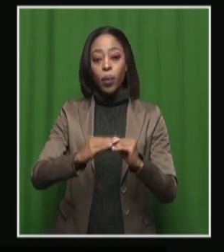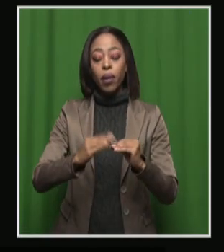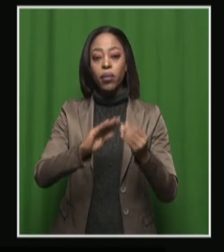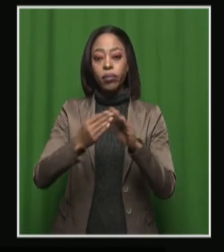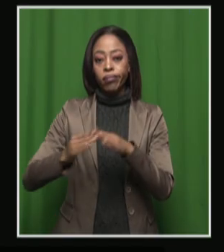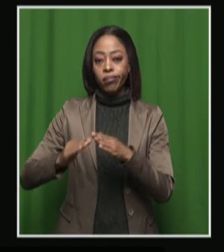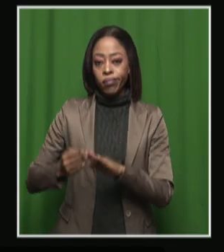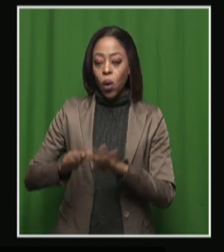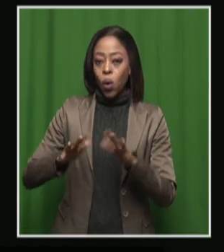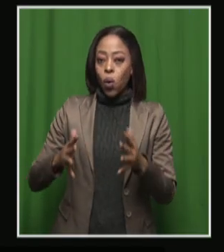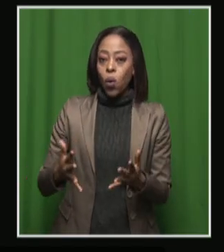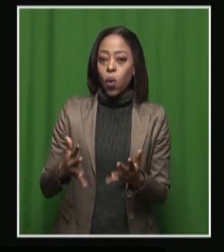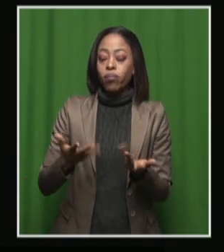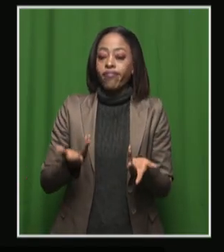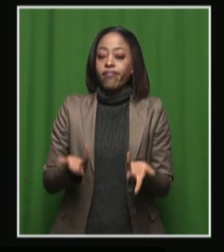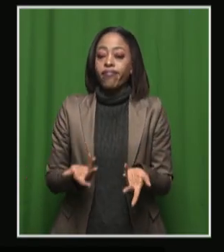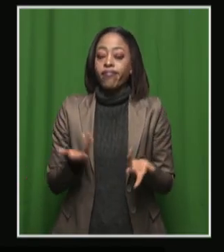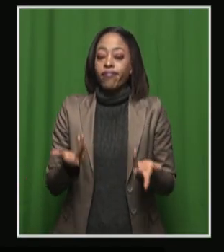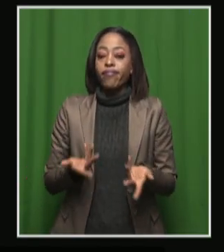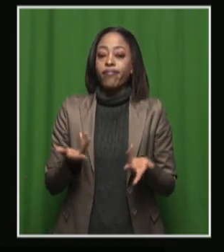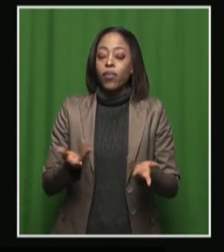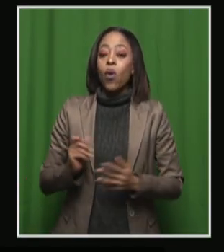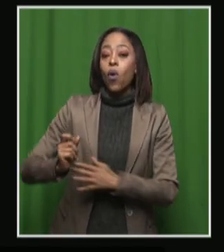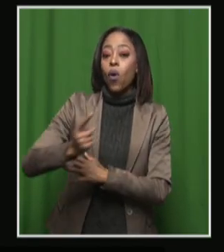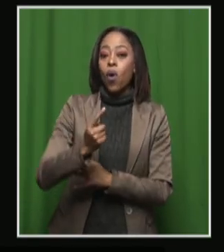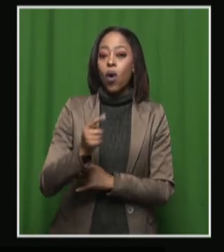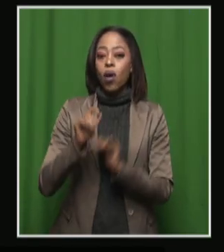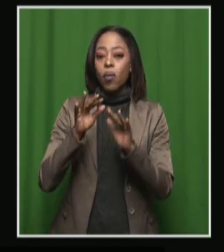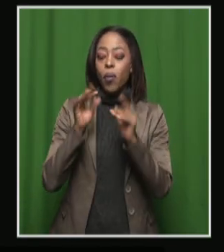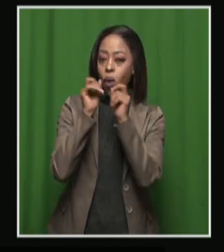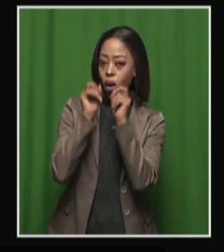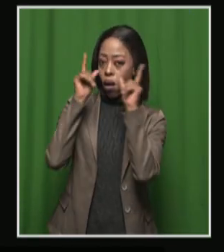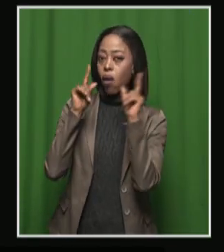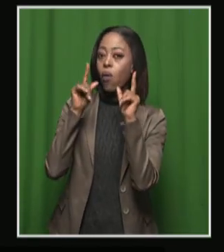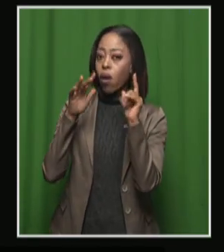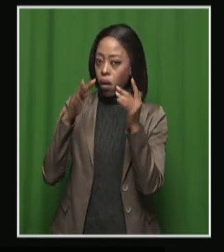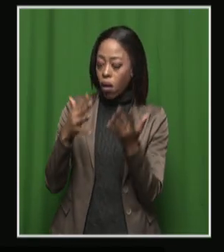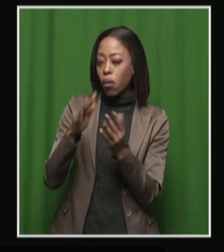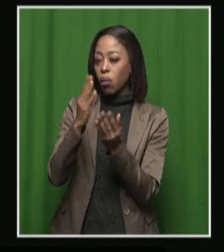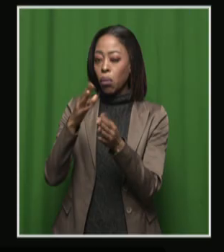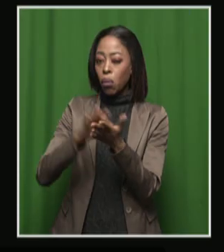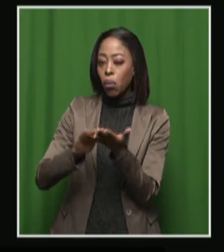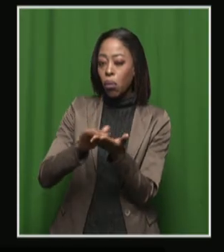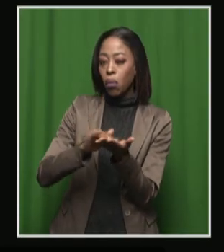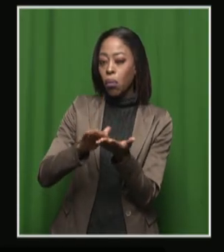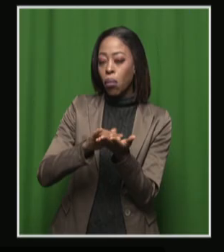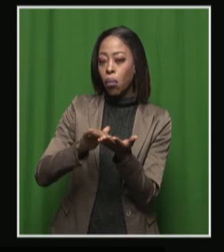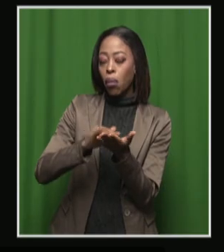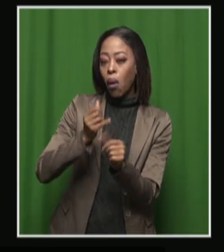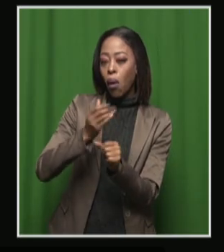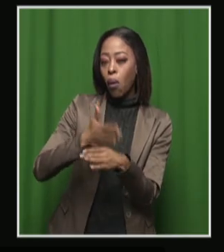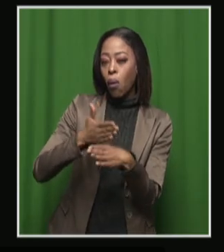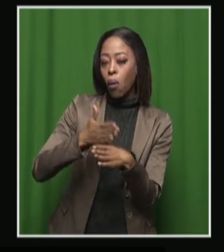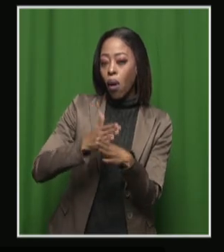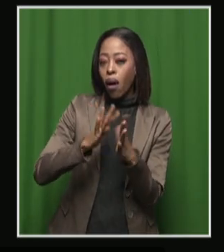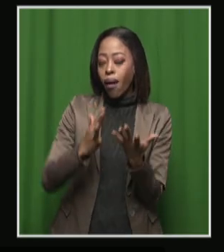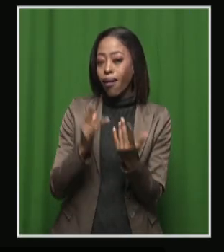or, all individuals are sensitized to braille or are aware of what this